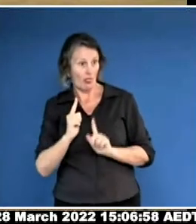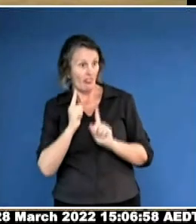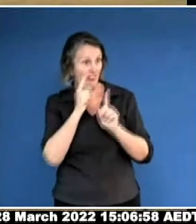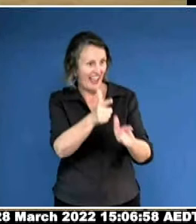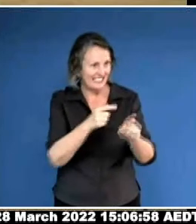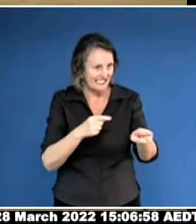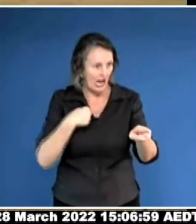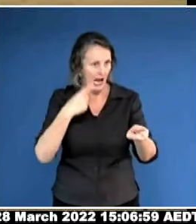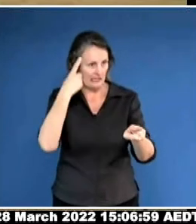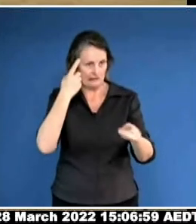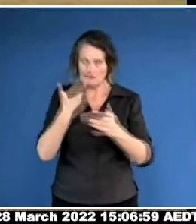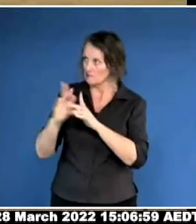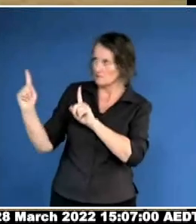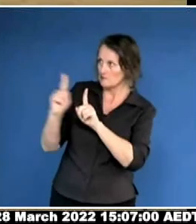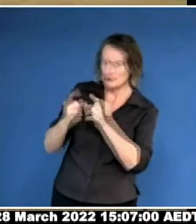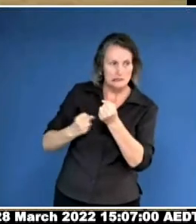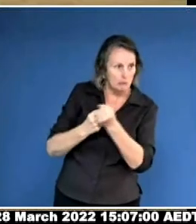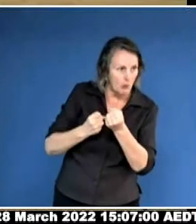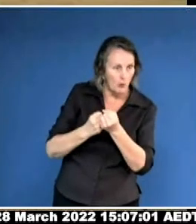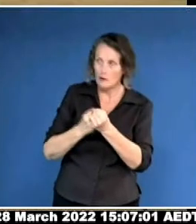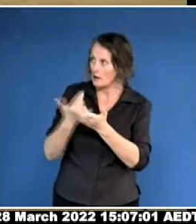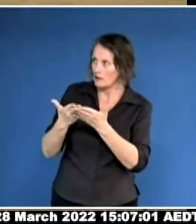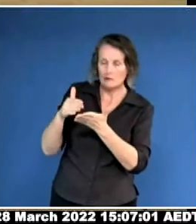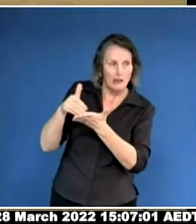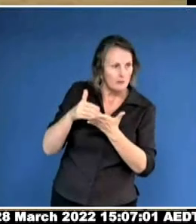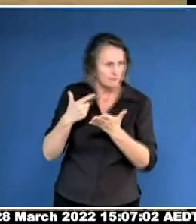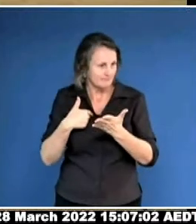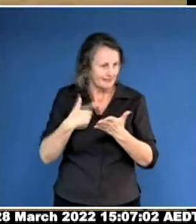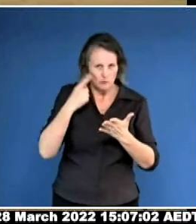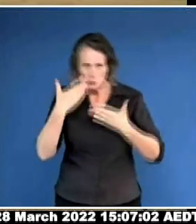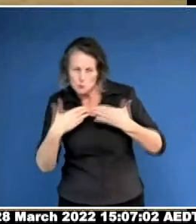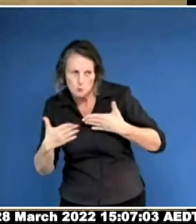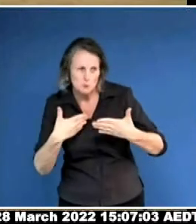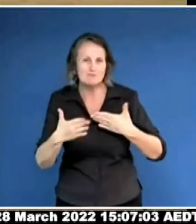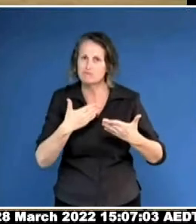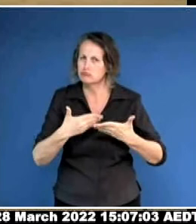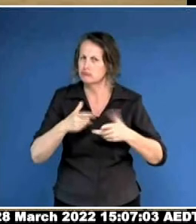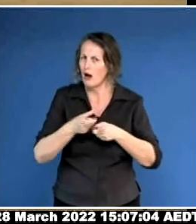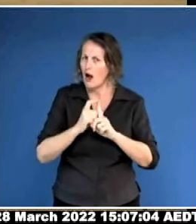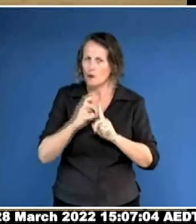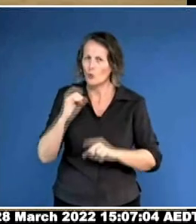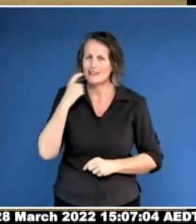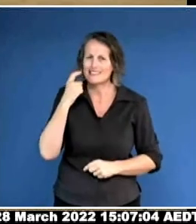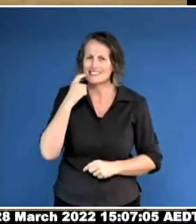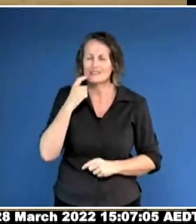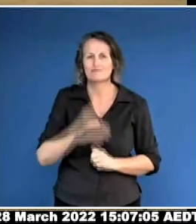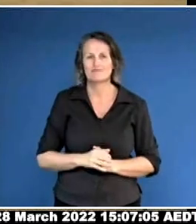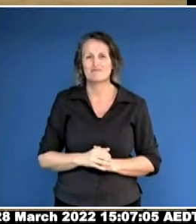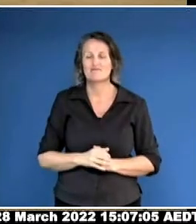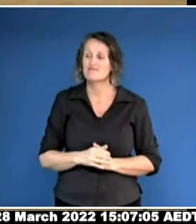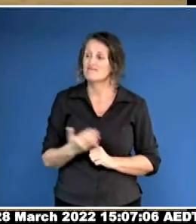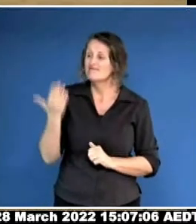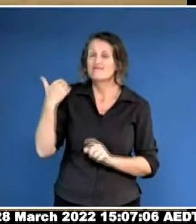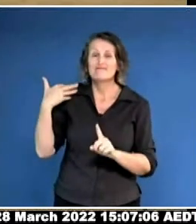available resources and skills of support workers. Over the years, I have given up on planning too much